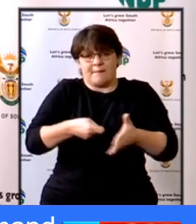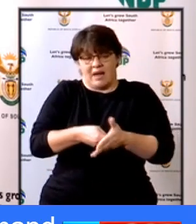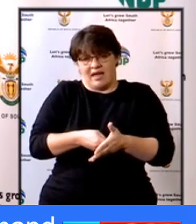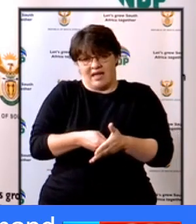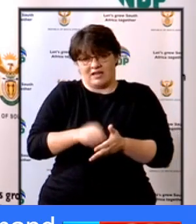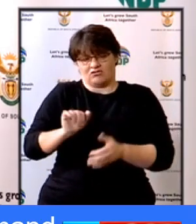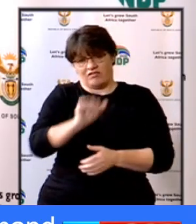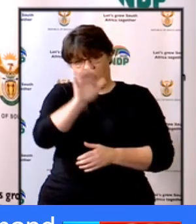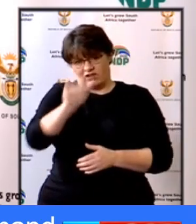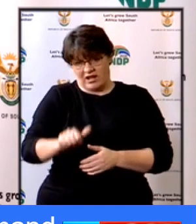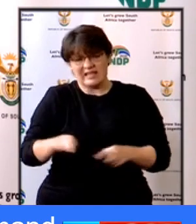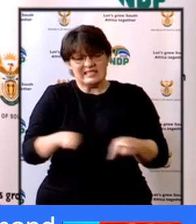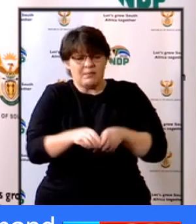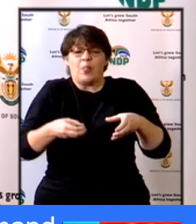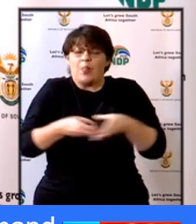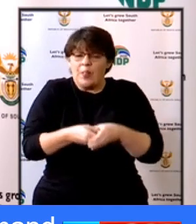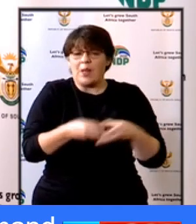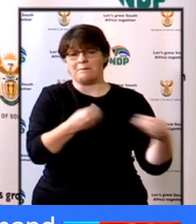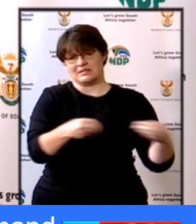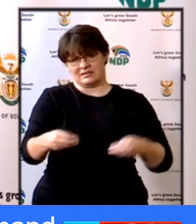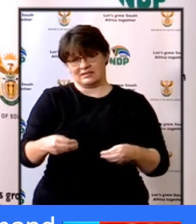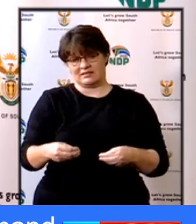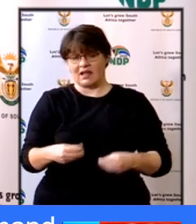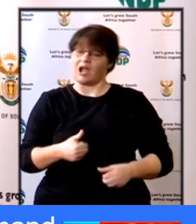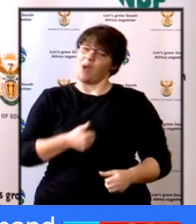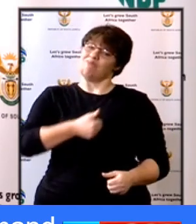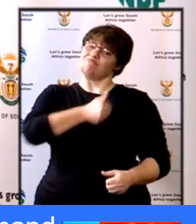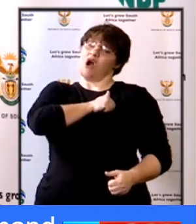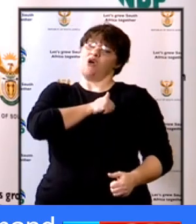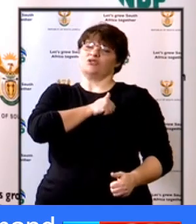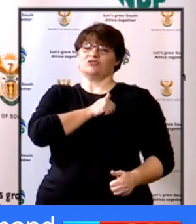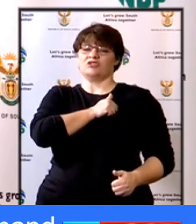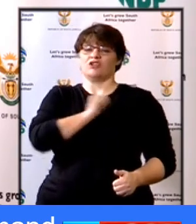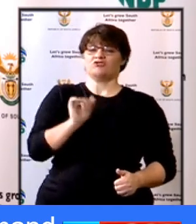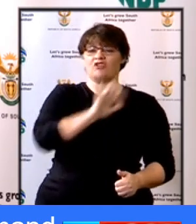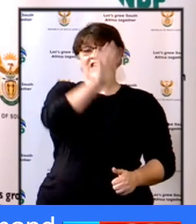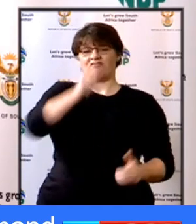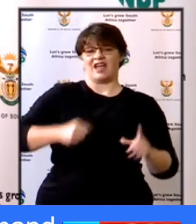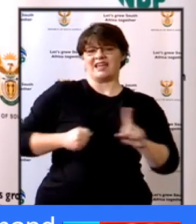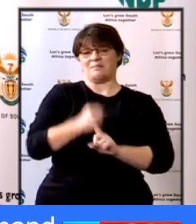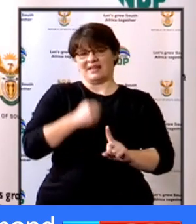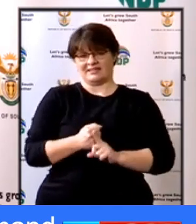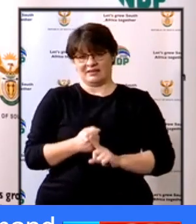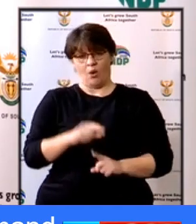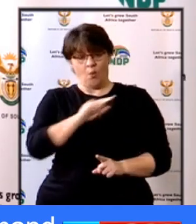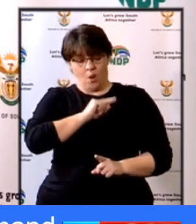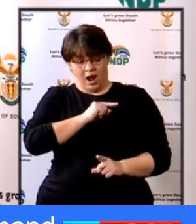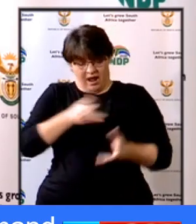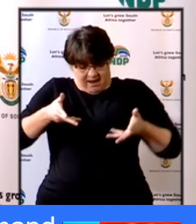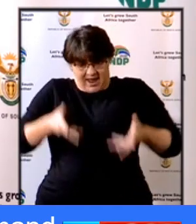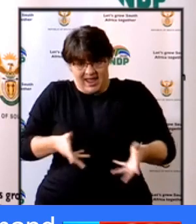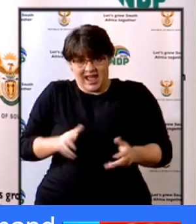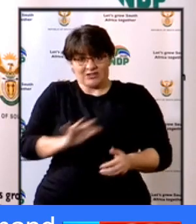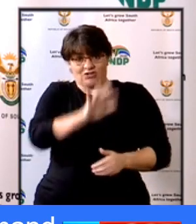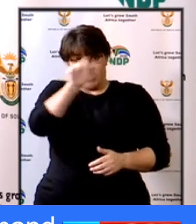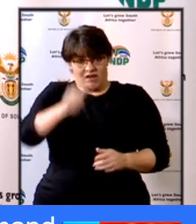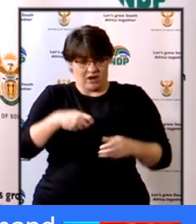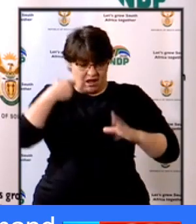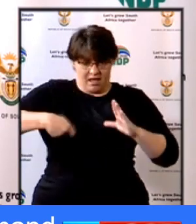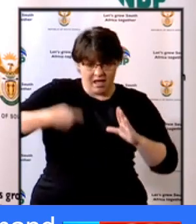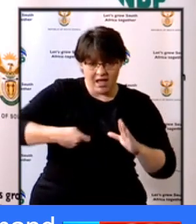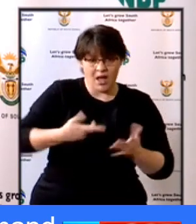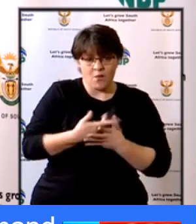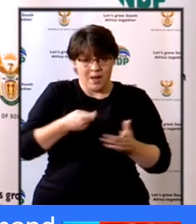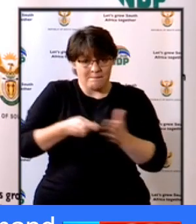small enterprises, to promote the Proudly South African campaign. Because when jobs are created here in local